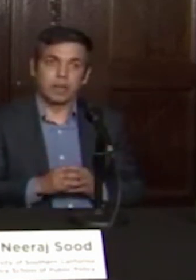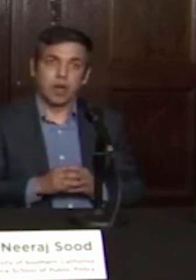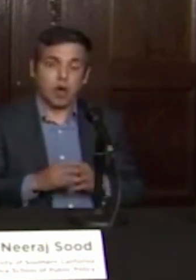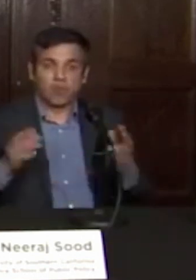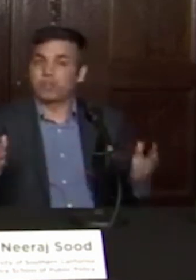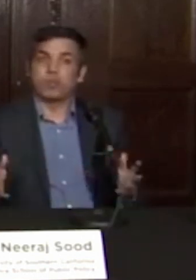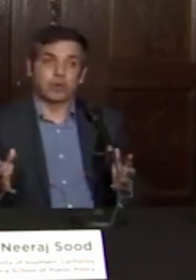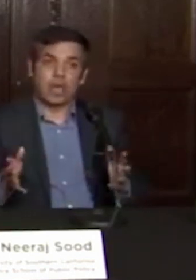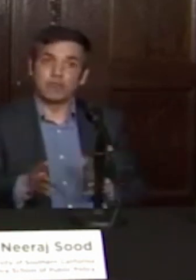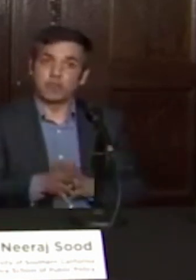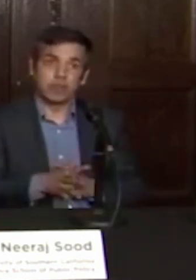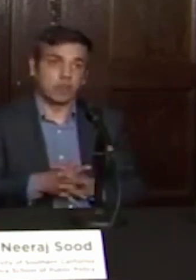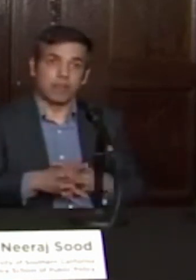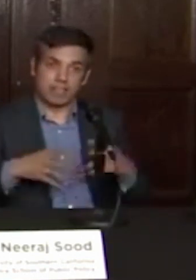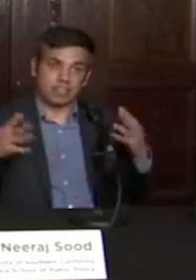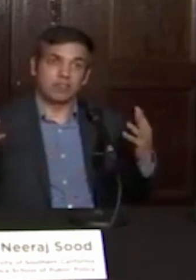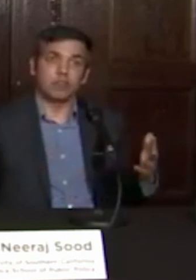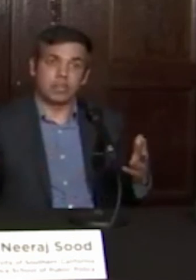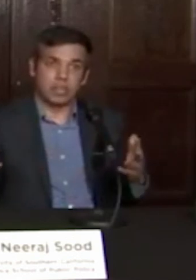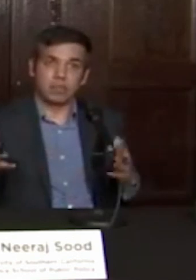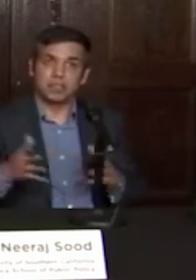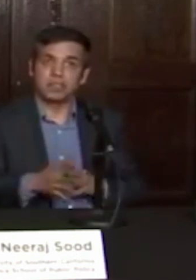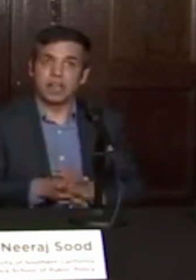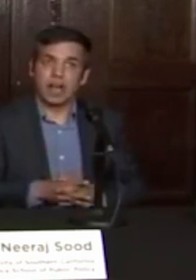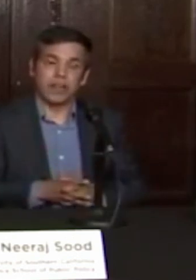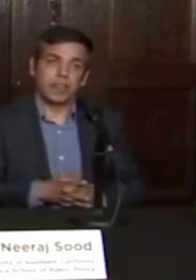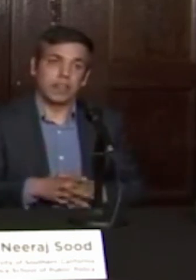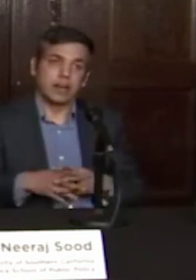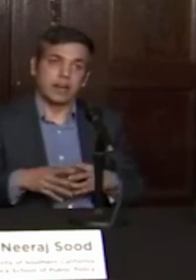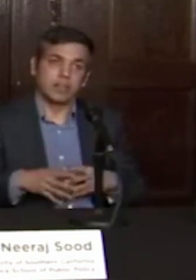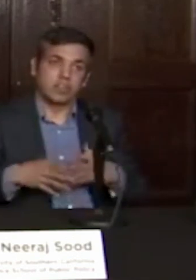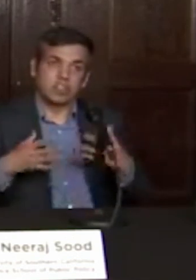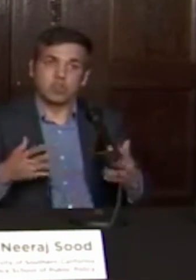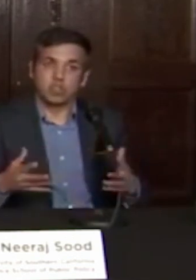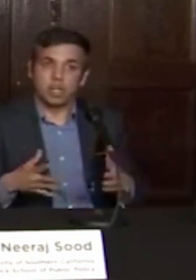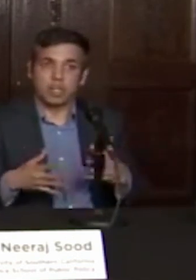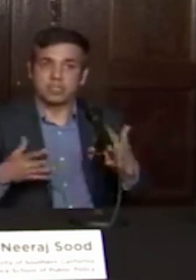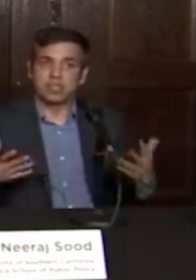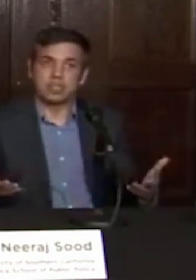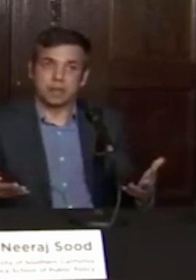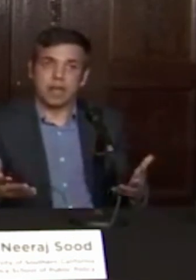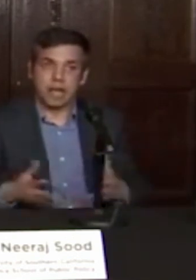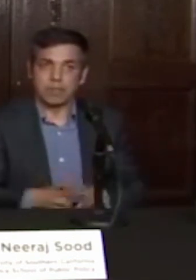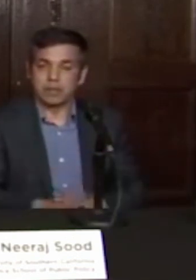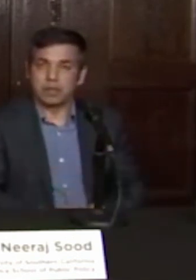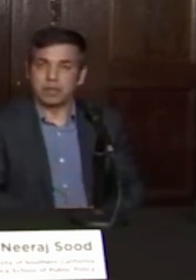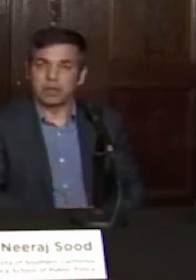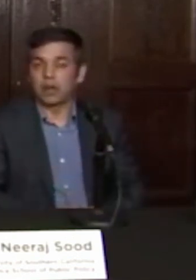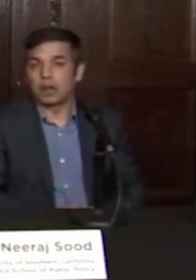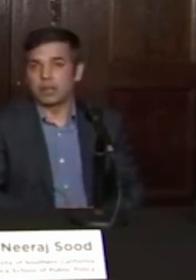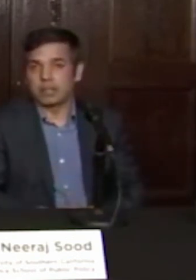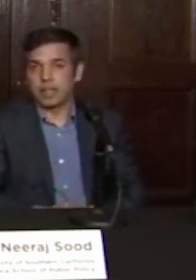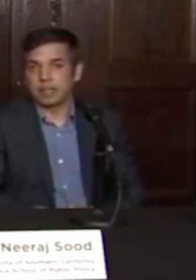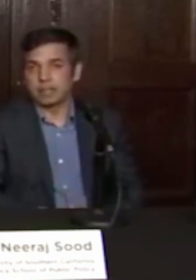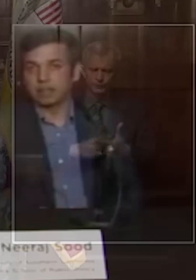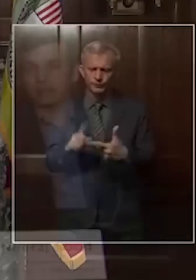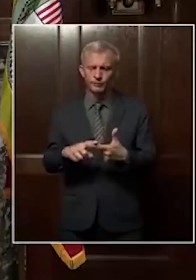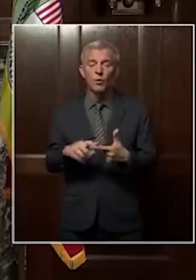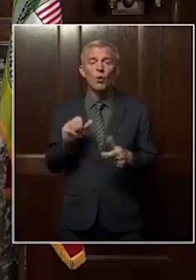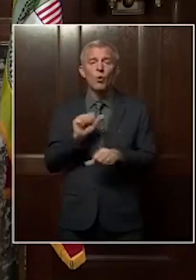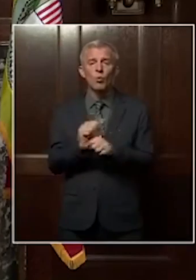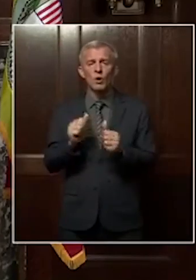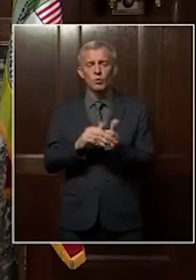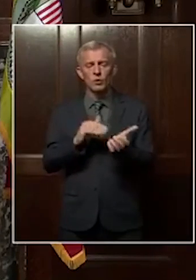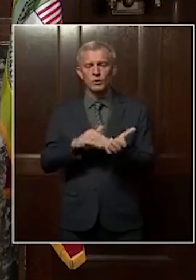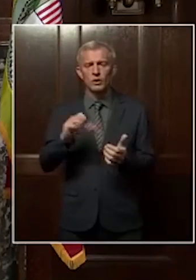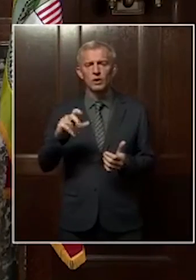but hopefully we don't have to wait for a vaccine for 18 months. I think there's a good chance that this might happen earlier than that.